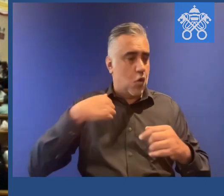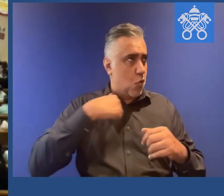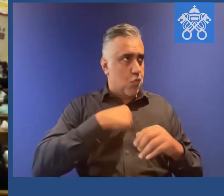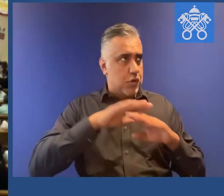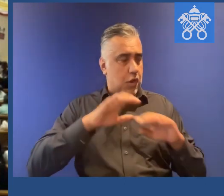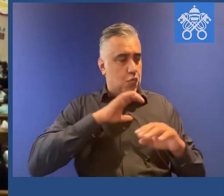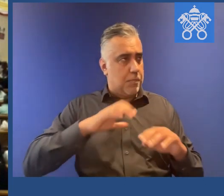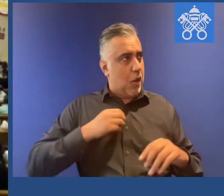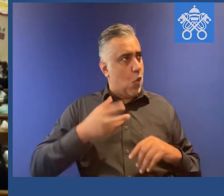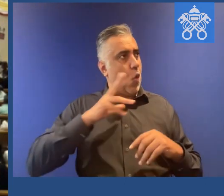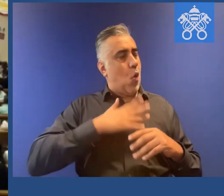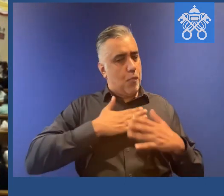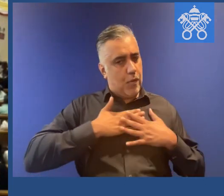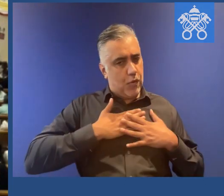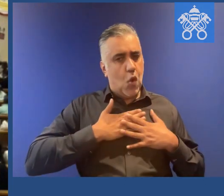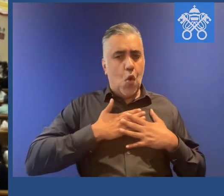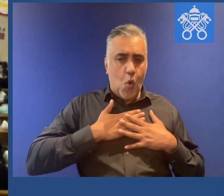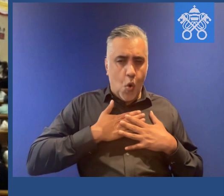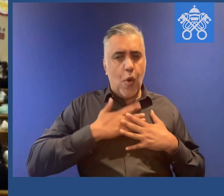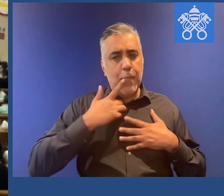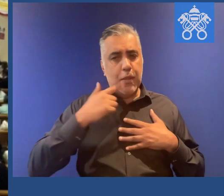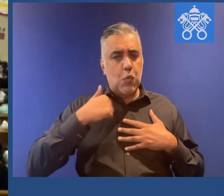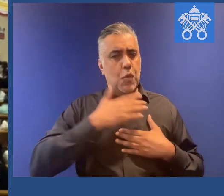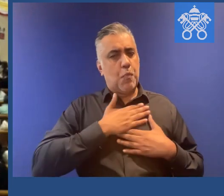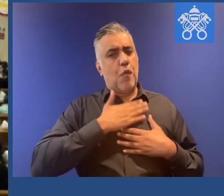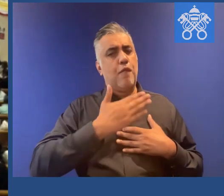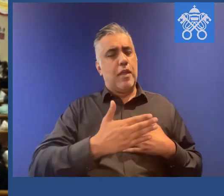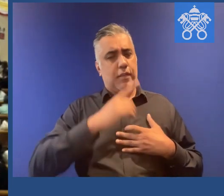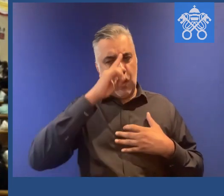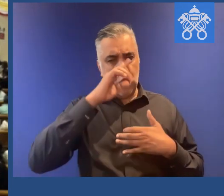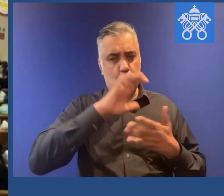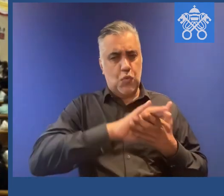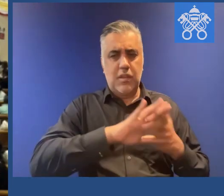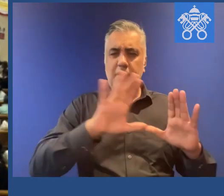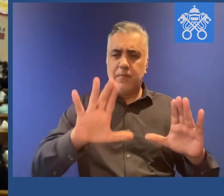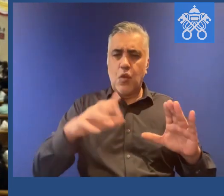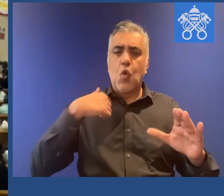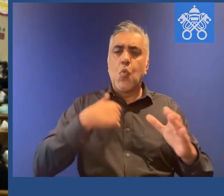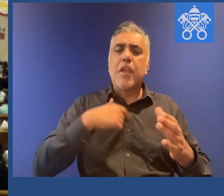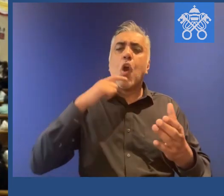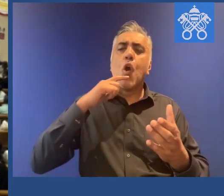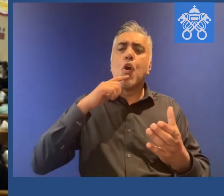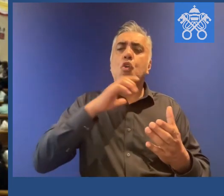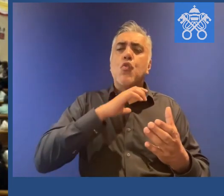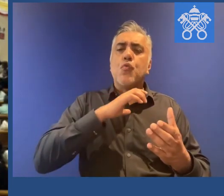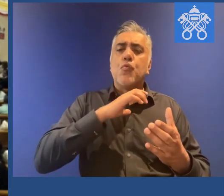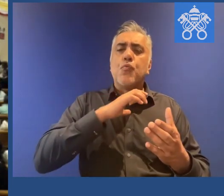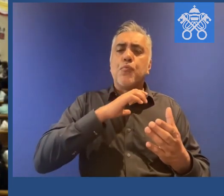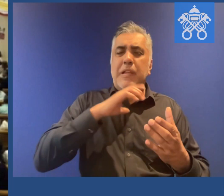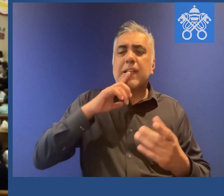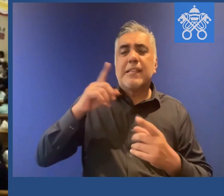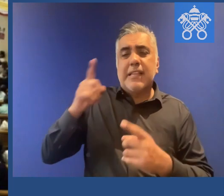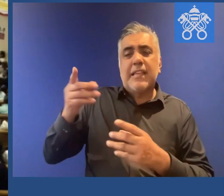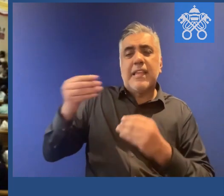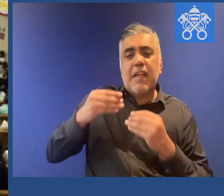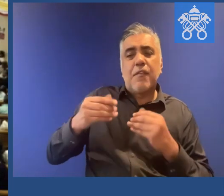by our own merit or simply because we profess a creed, but because the living water of the Spirit was given to